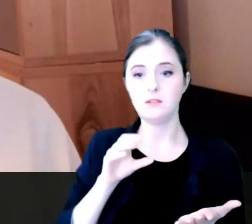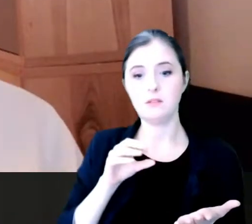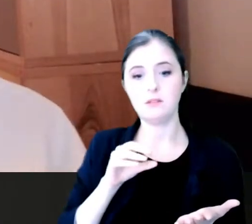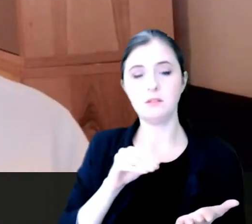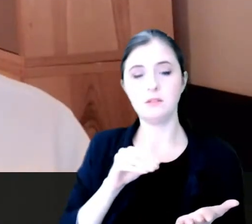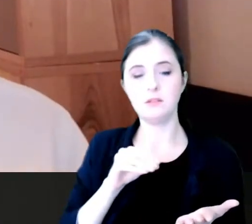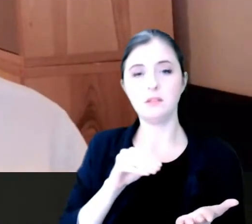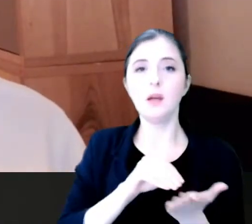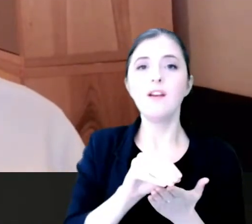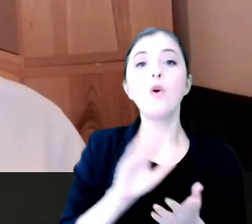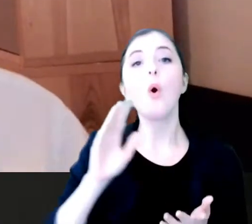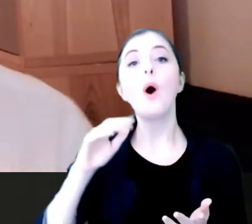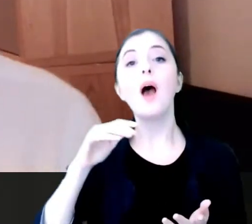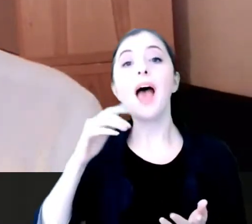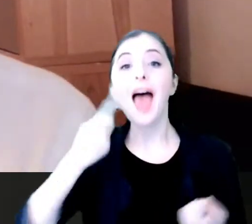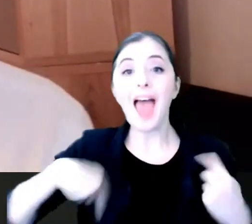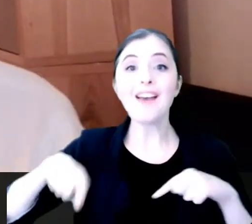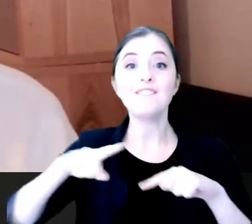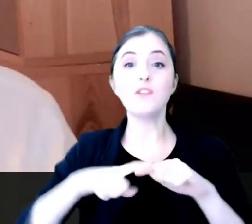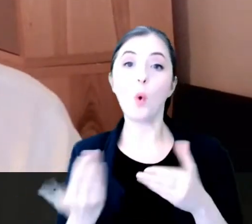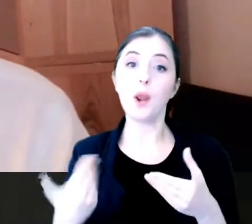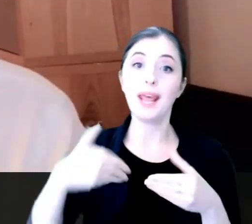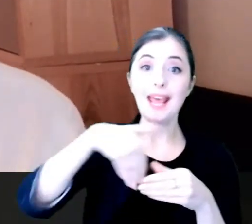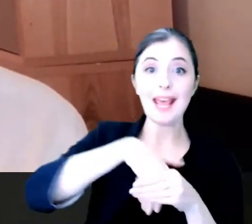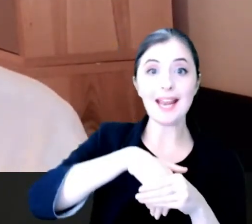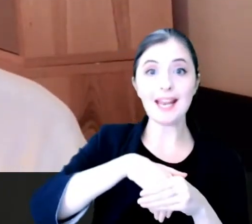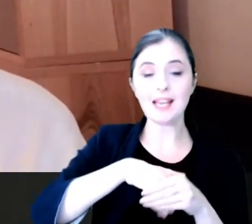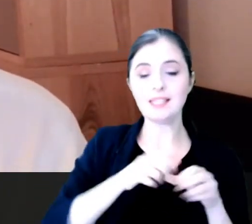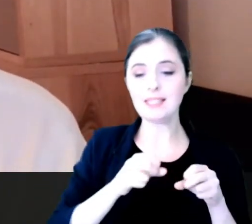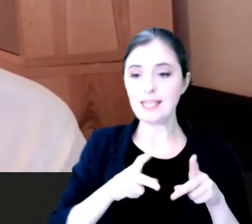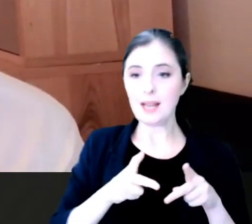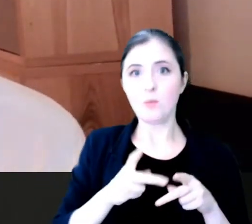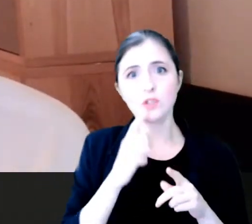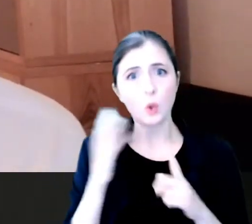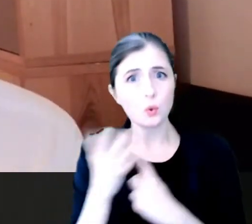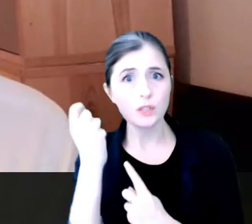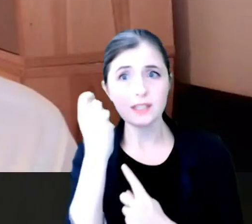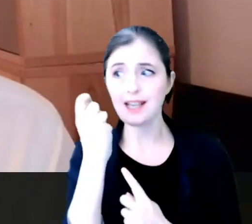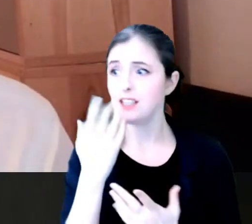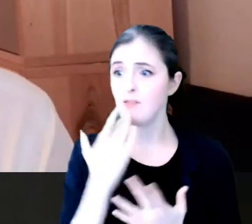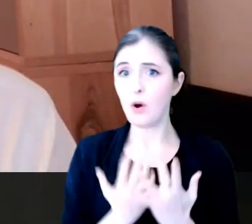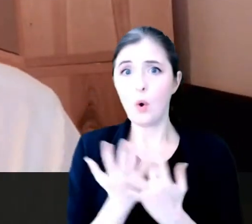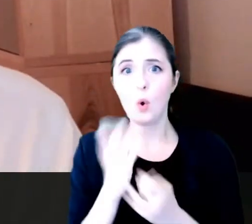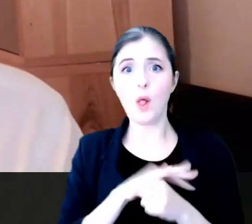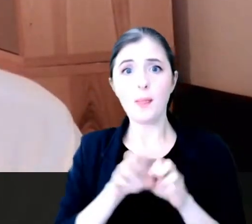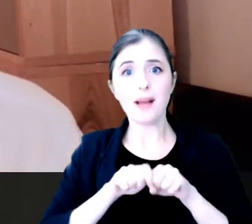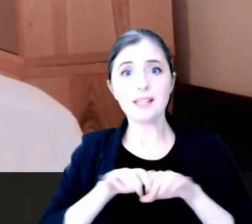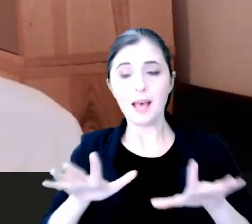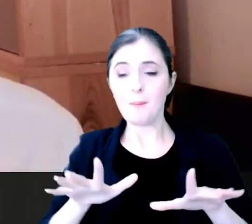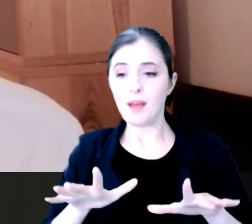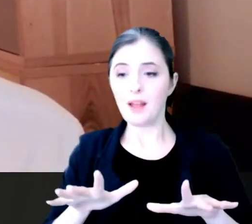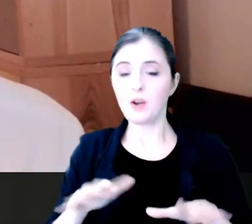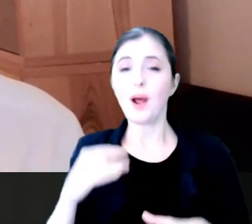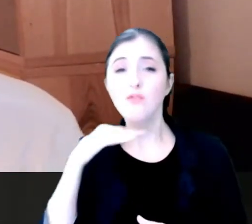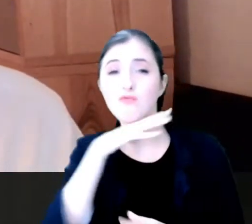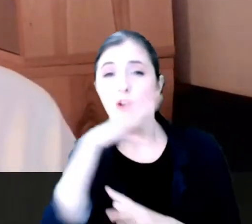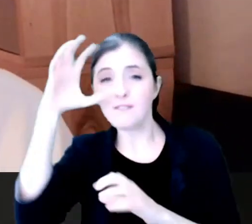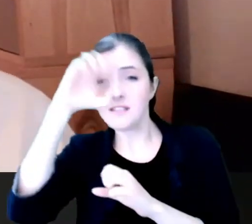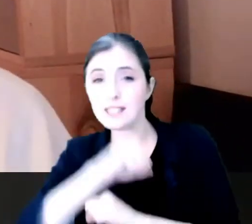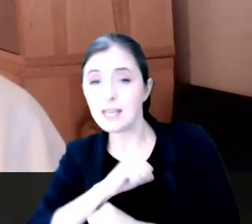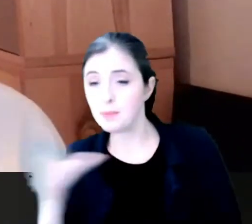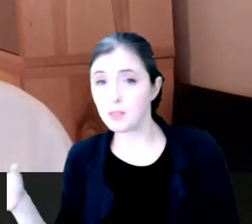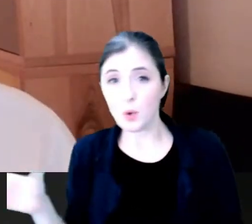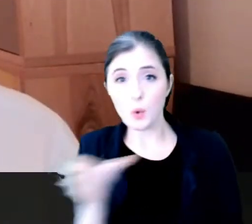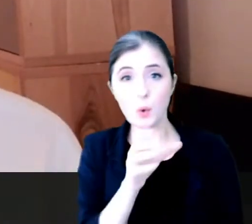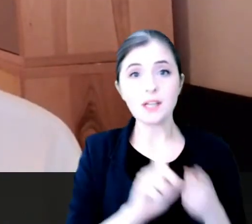so successful during the pandemic of getting rough sleepers into stable accommodation. It